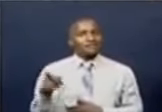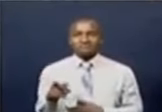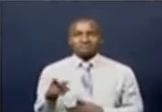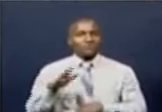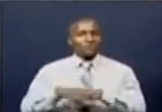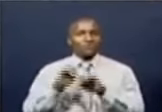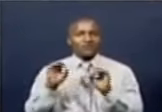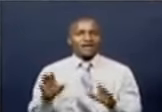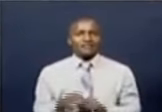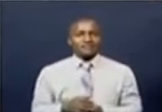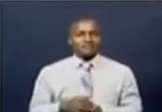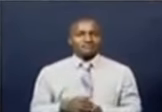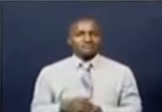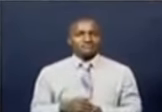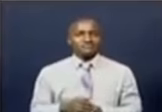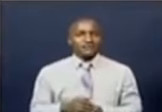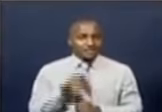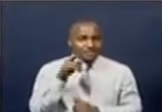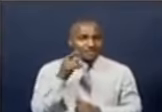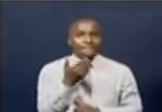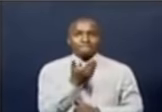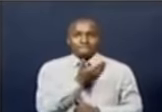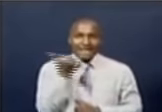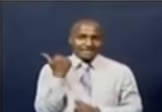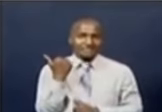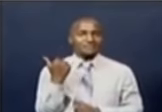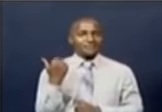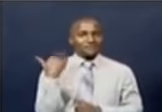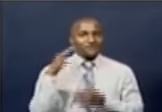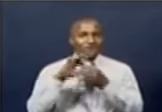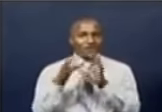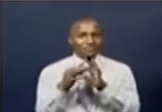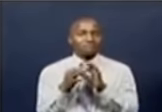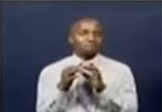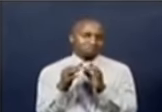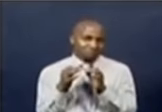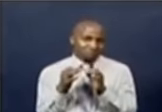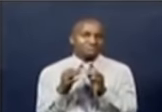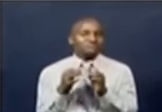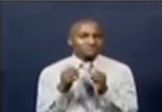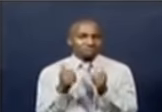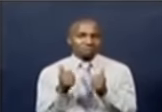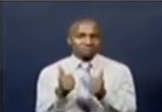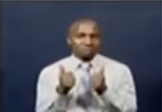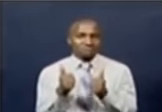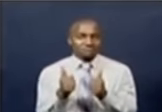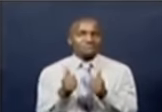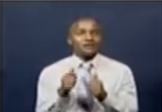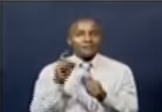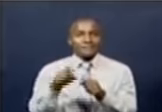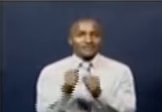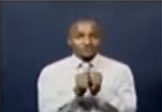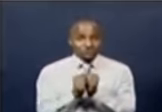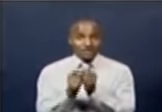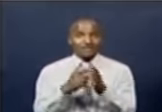unacceptable. Yet this is the best we ever performed in the Olympics. In the Olympics game, and we didn't see them even actually, like you're saying, coming together so that we